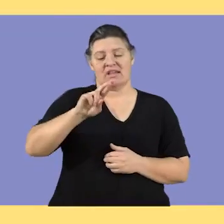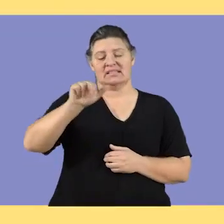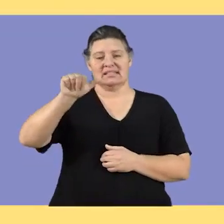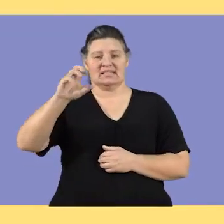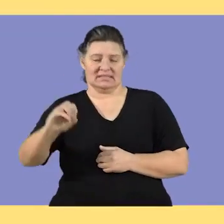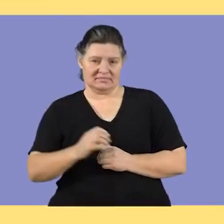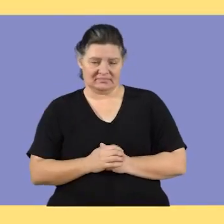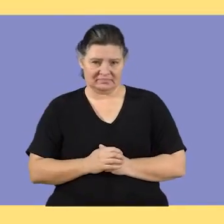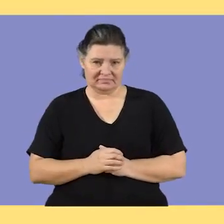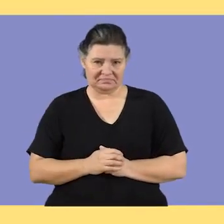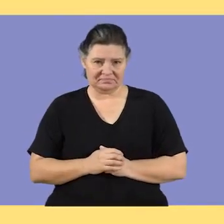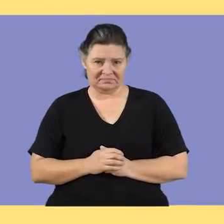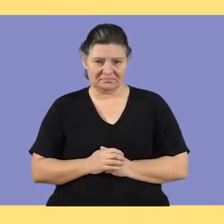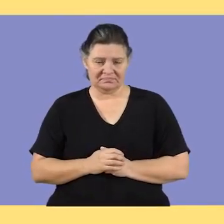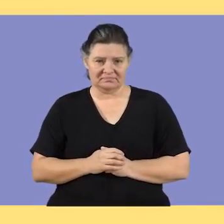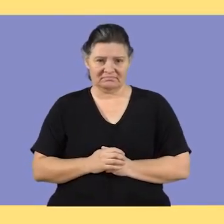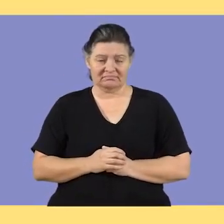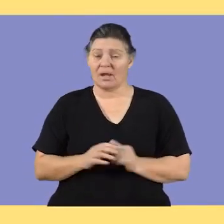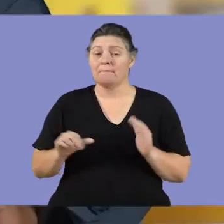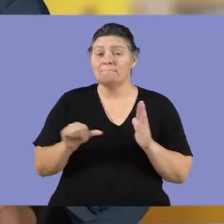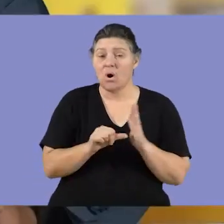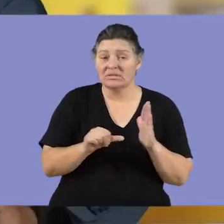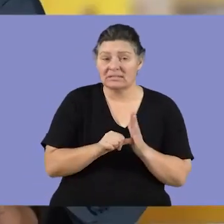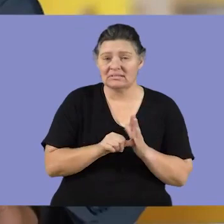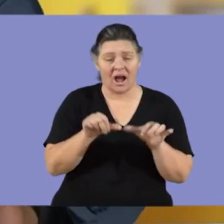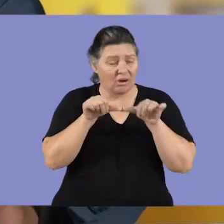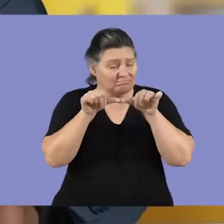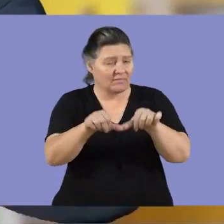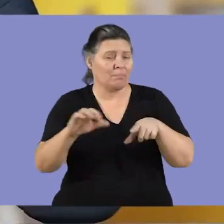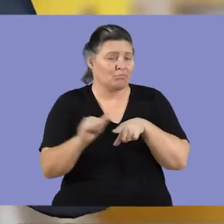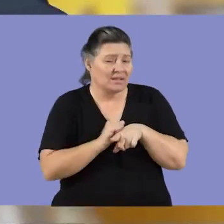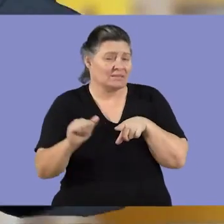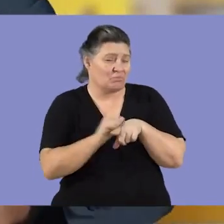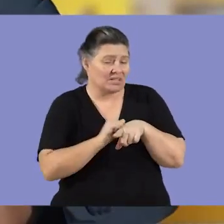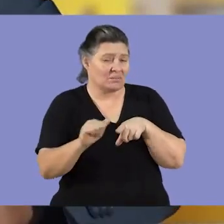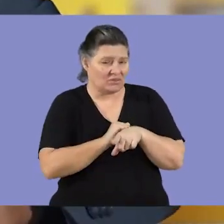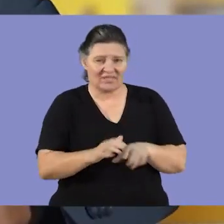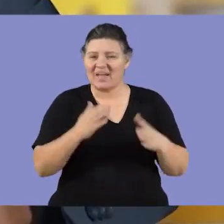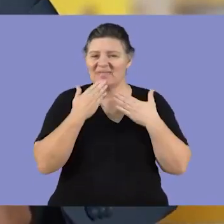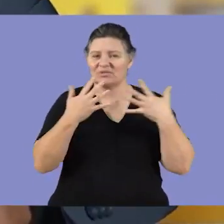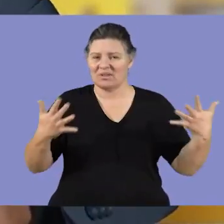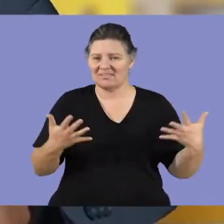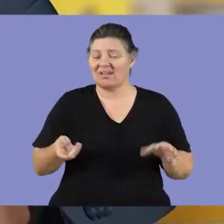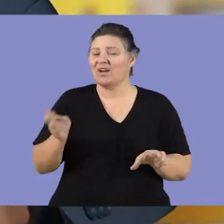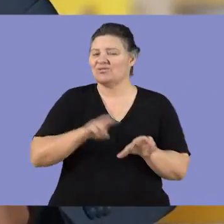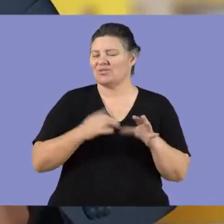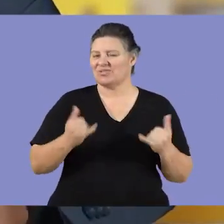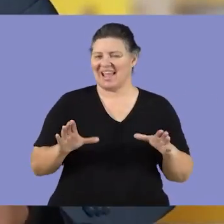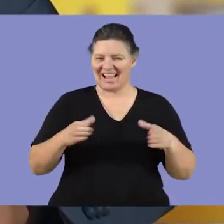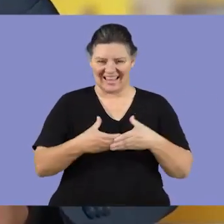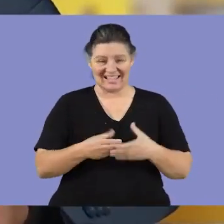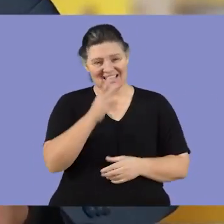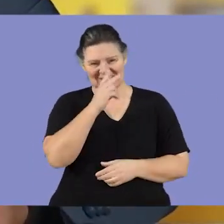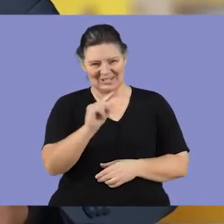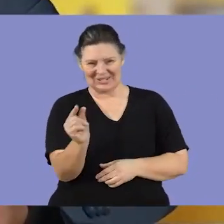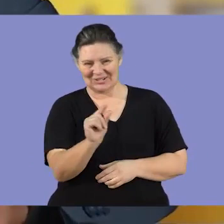becomes 60 rands. Dear learners, it is very important that you continue practicing these calculations. Thank you so much for joining